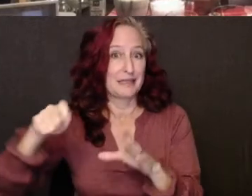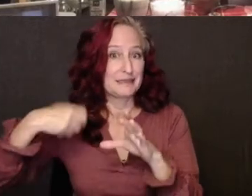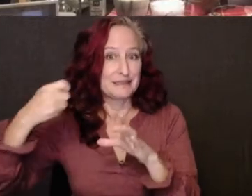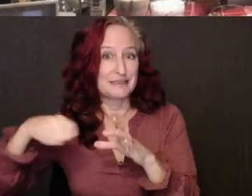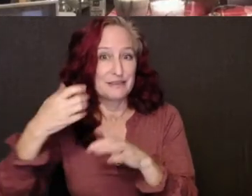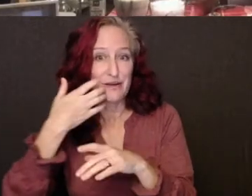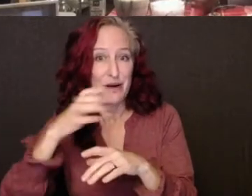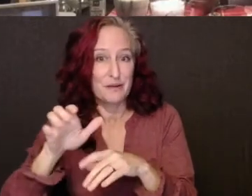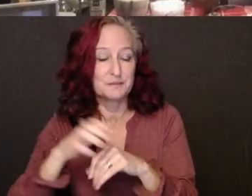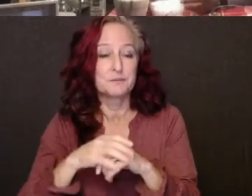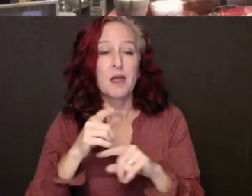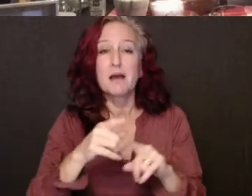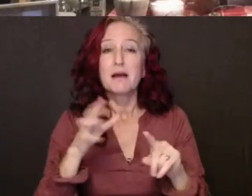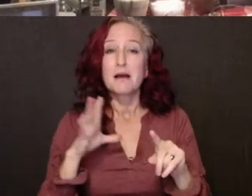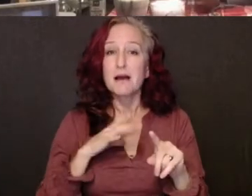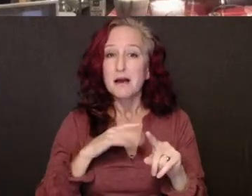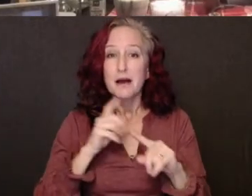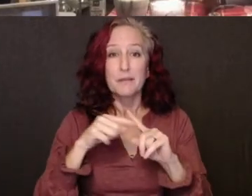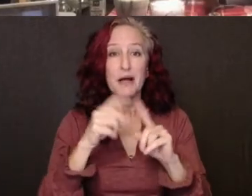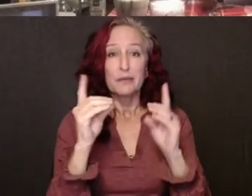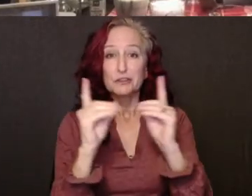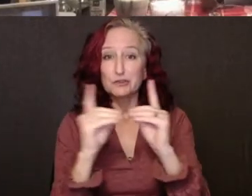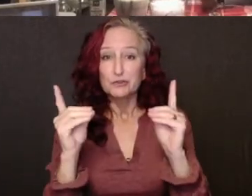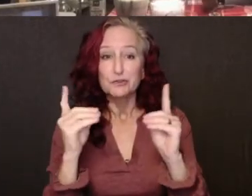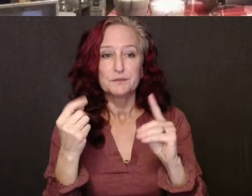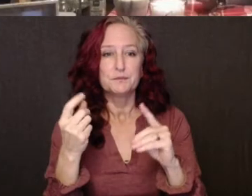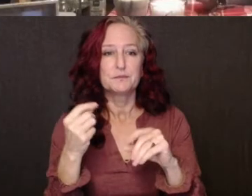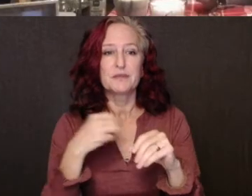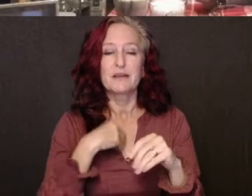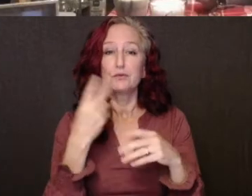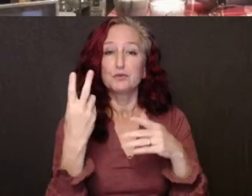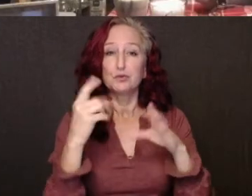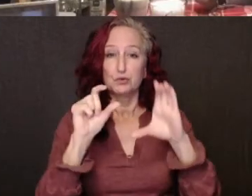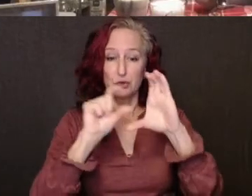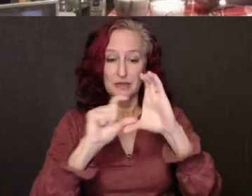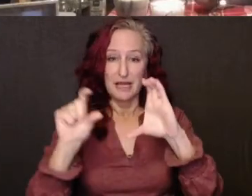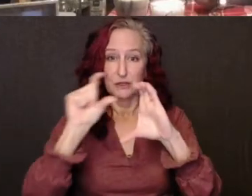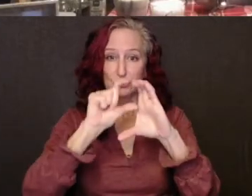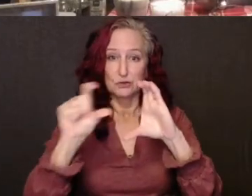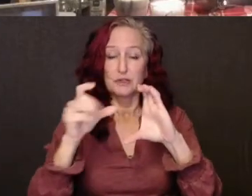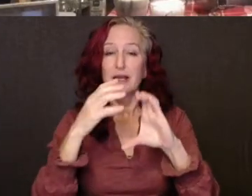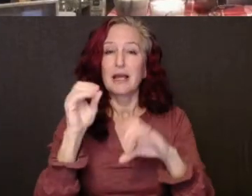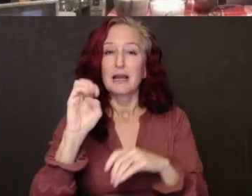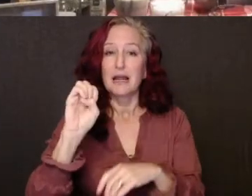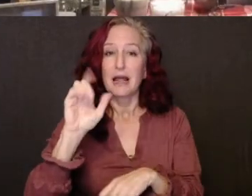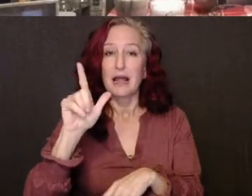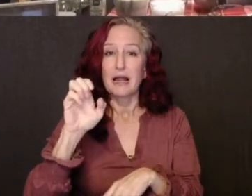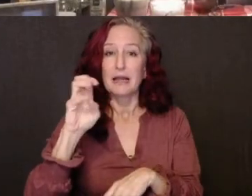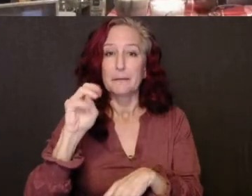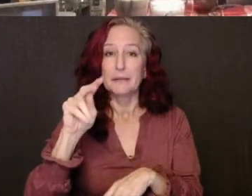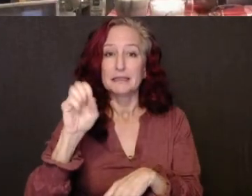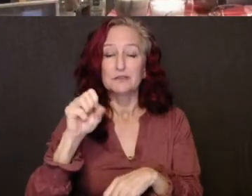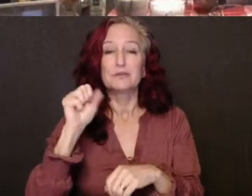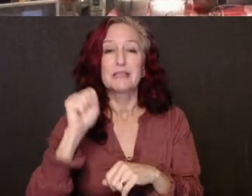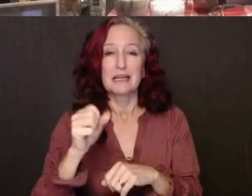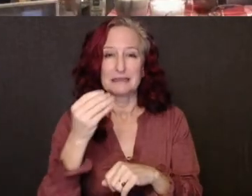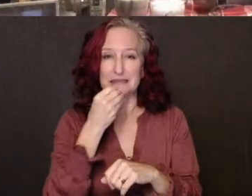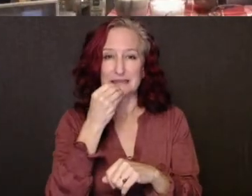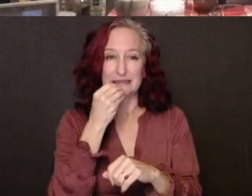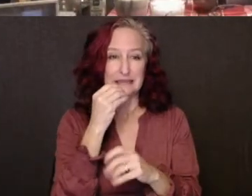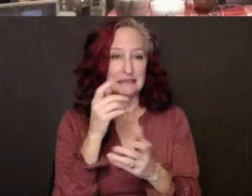easy Indian dessert. You can eat it hot or cold. For the jars, we're going to have it cold, and I kind of pre-prep